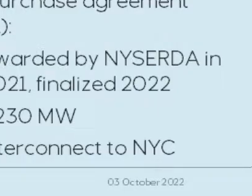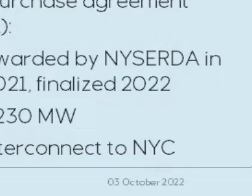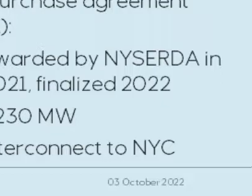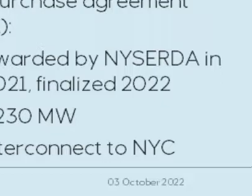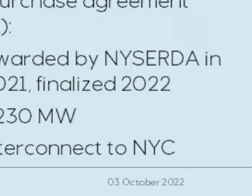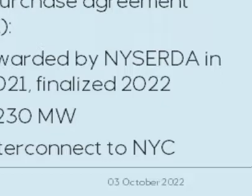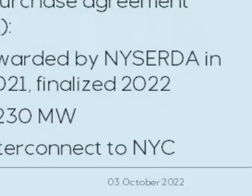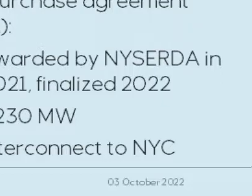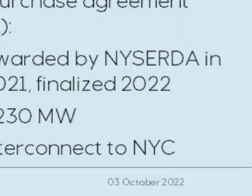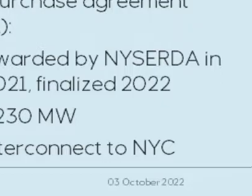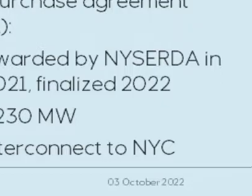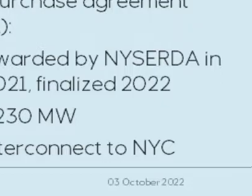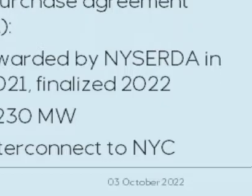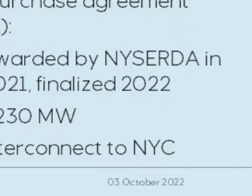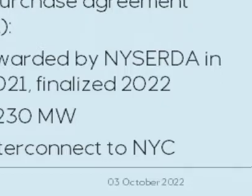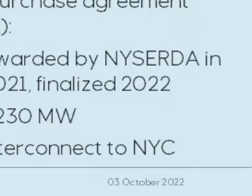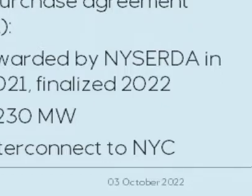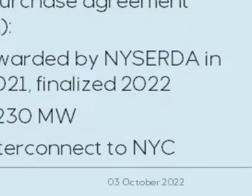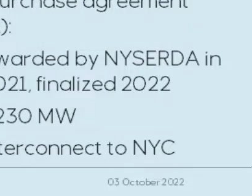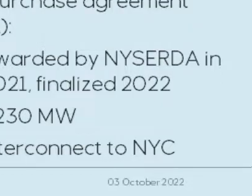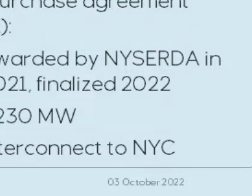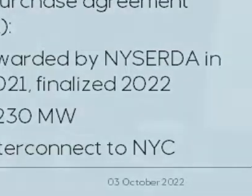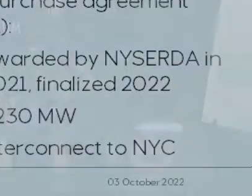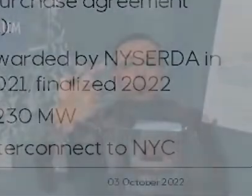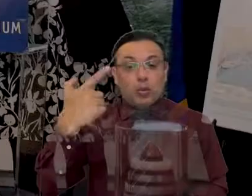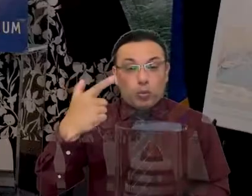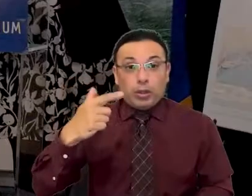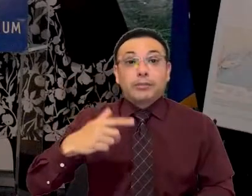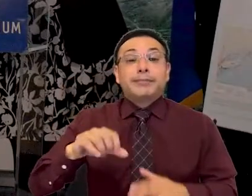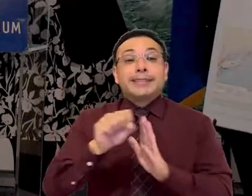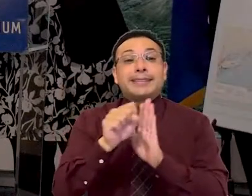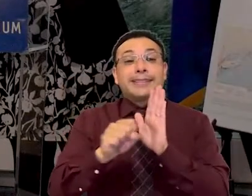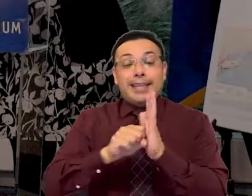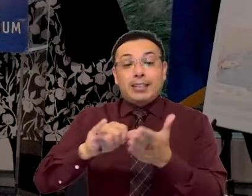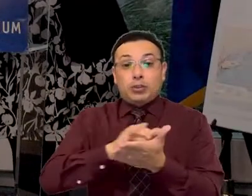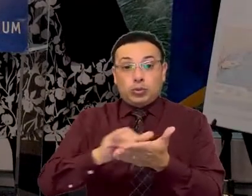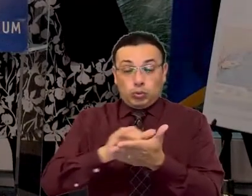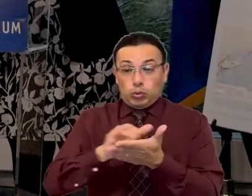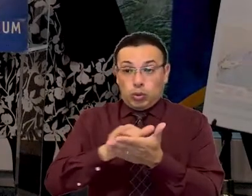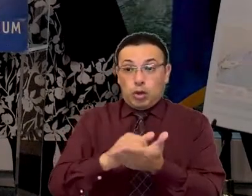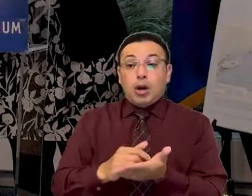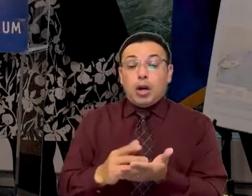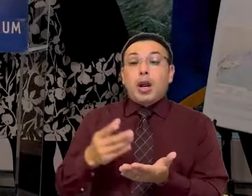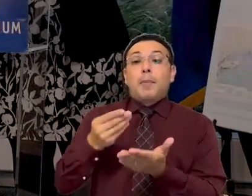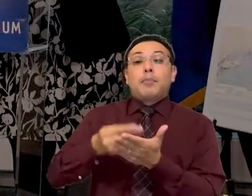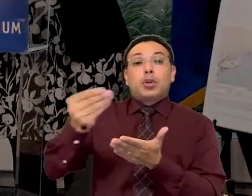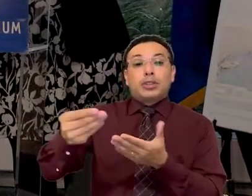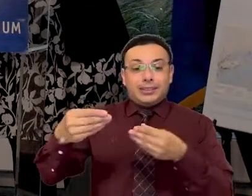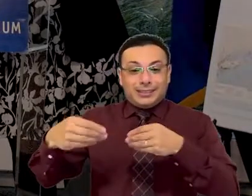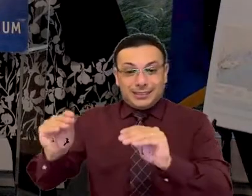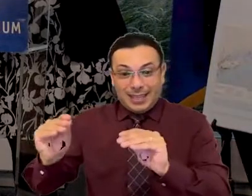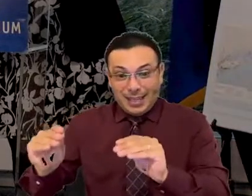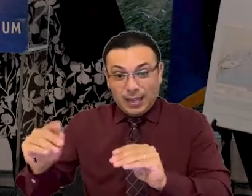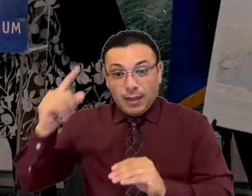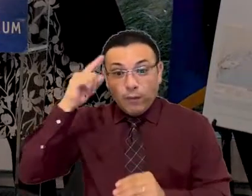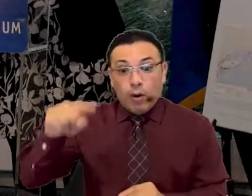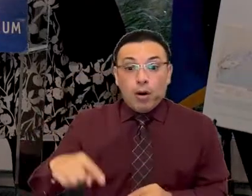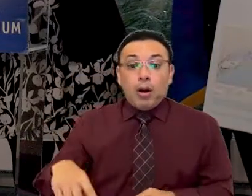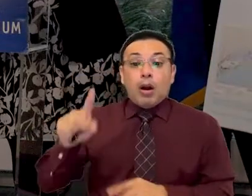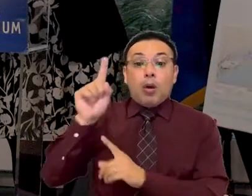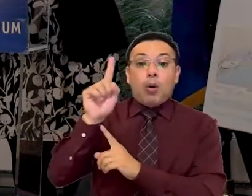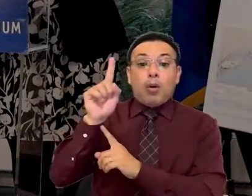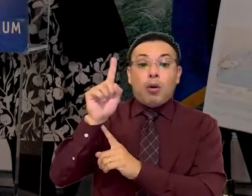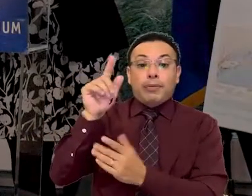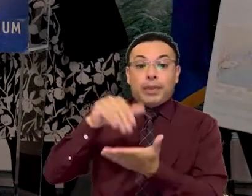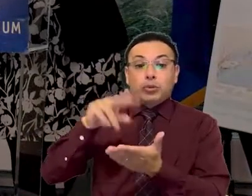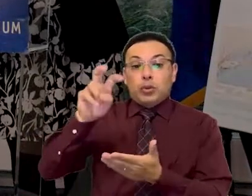for a bit of history, we were awarded by the state of New York a purchase and sales agreement for 1,230 megawatts of offshore wind